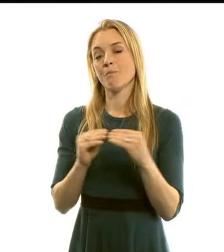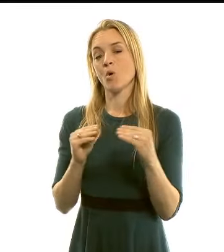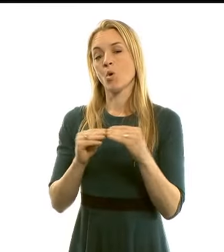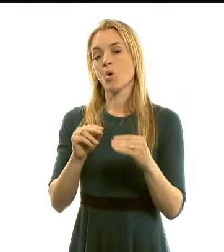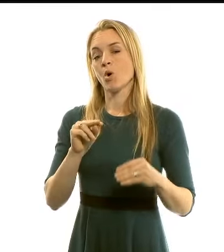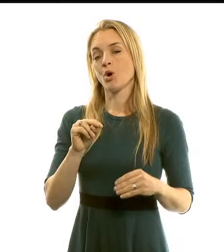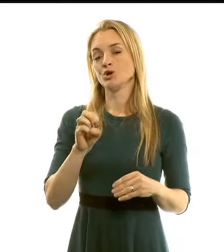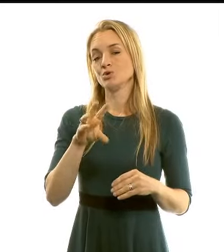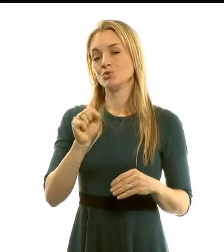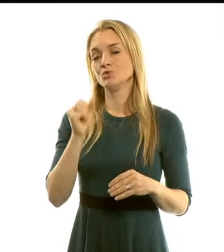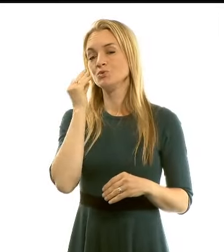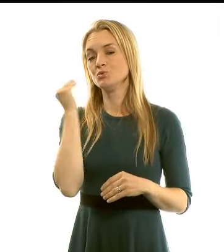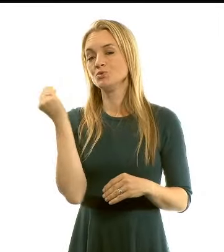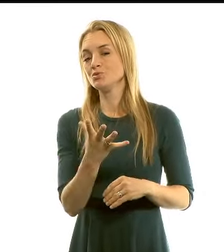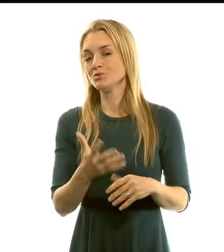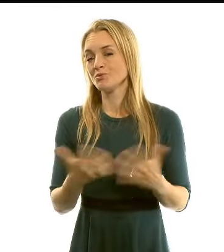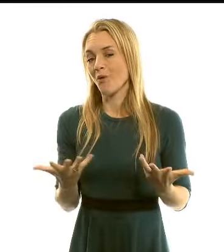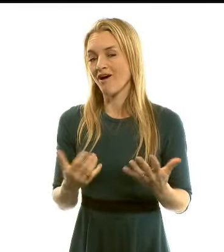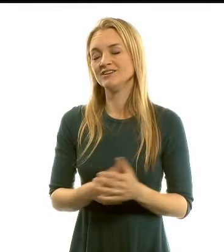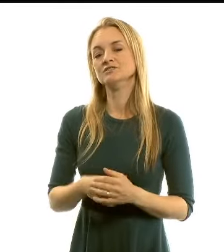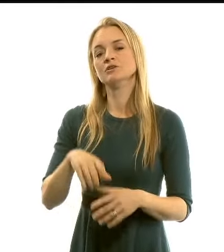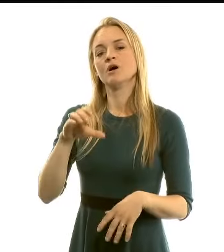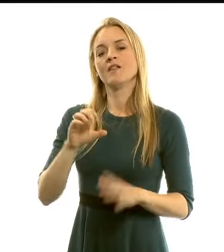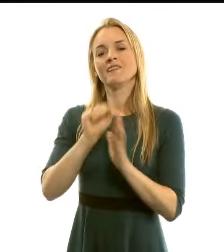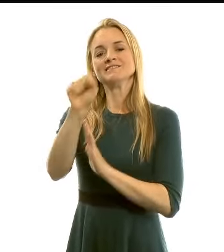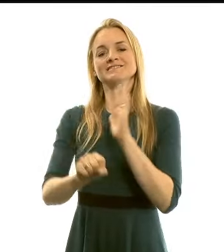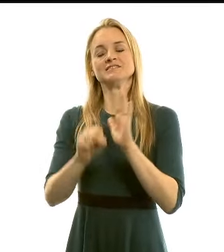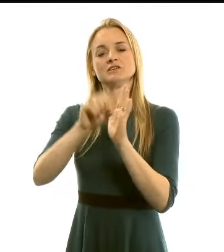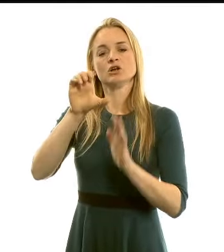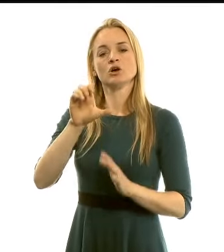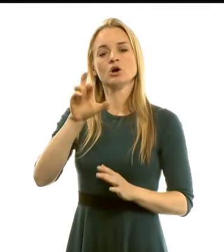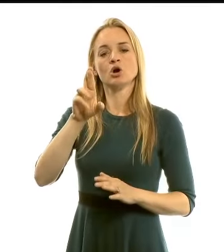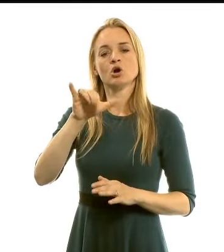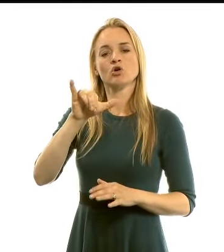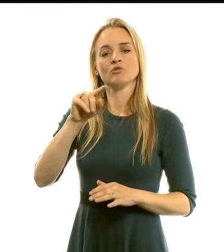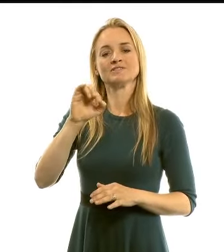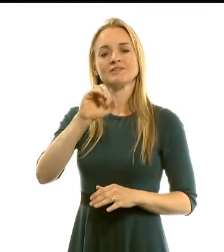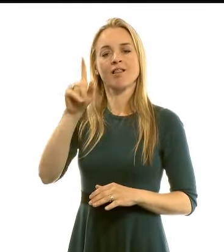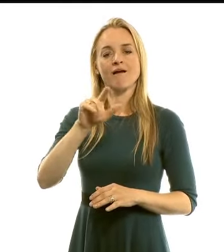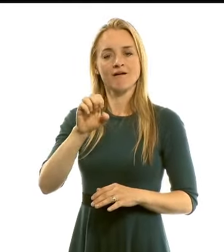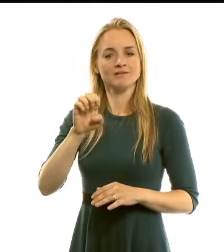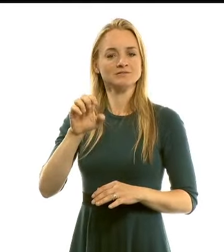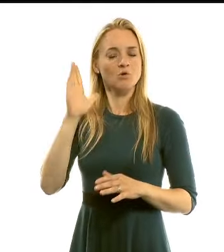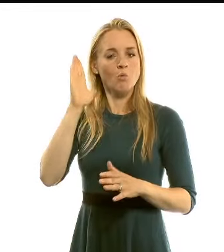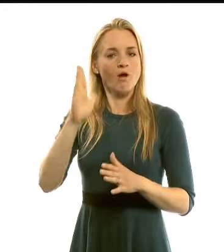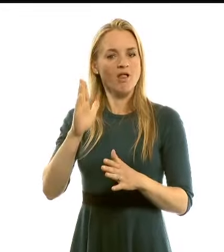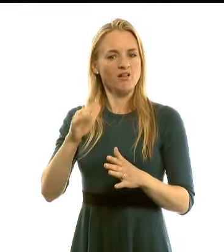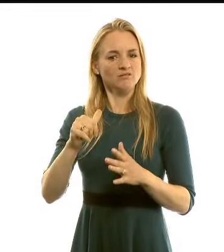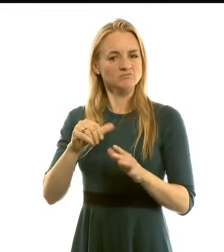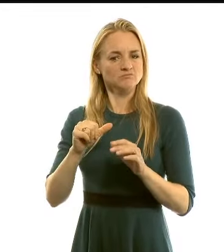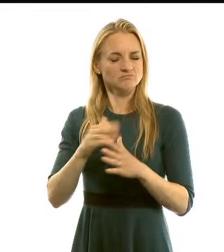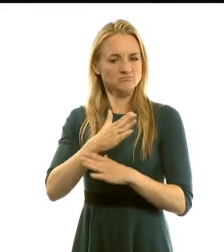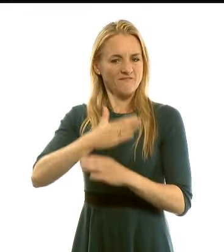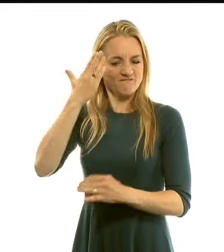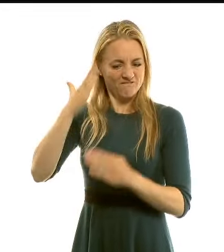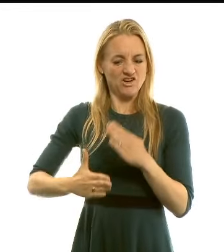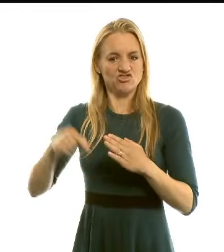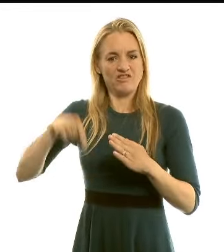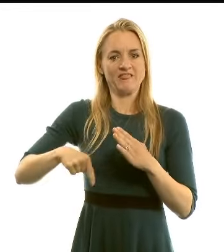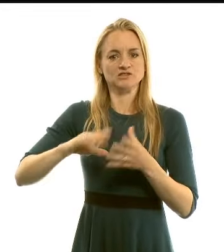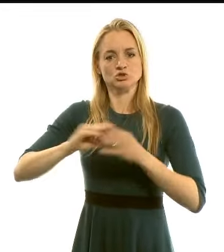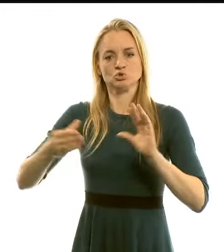can reveal that Crystalize will conclude this current storyline. So you can expect huge developments in the coming